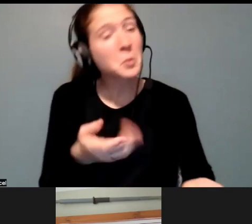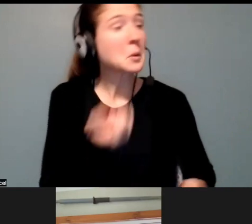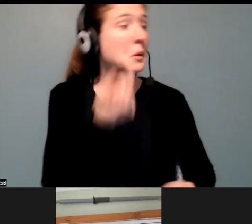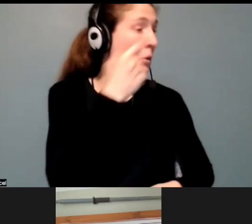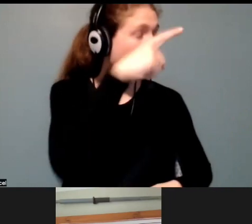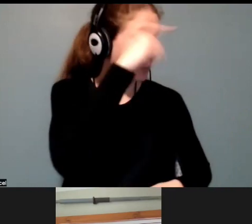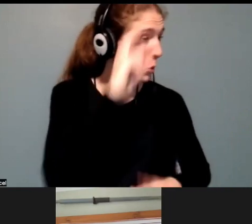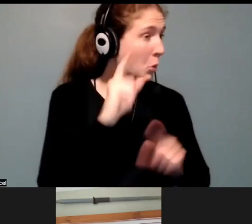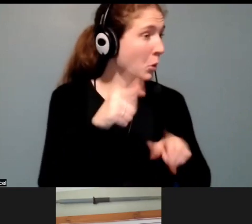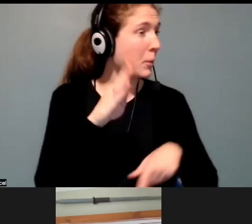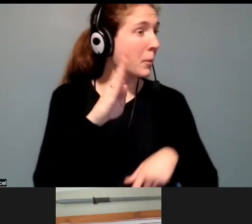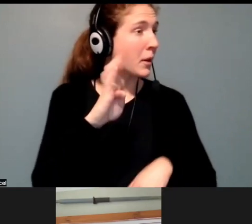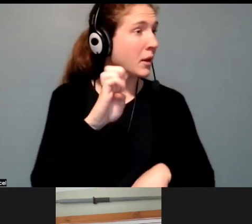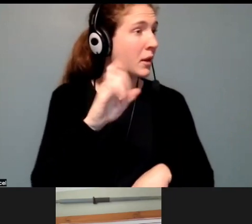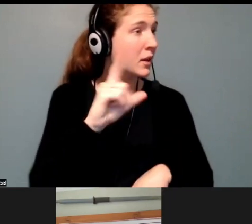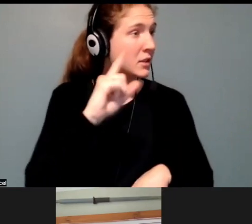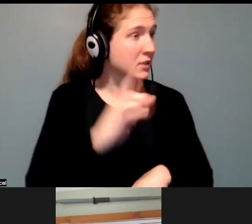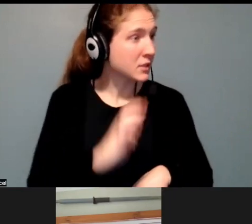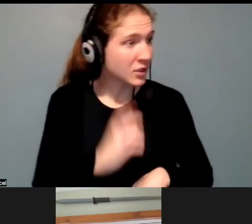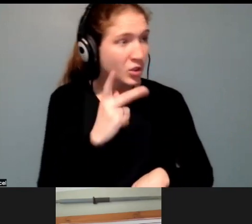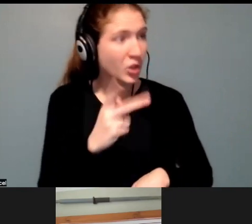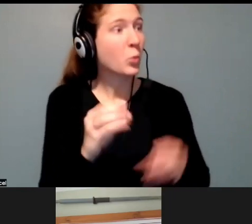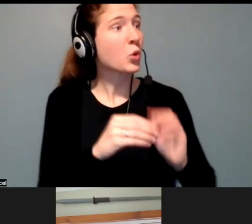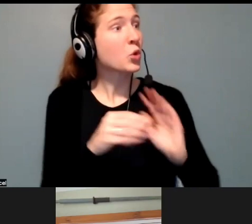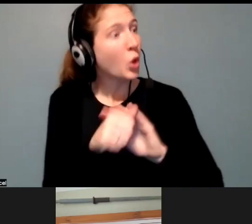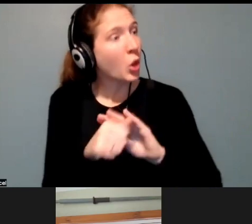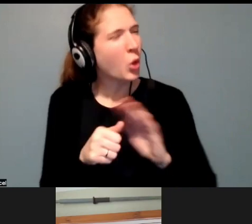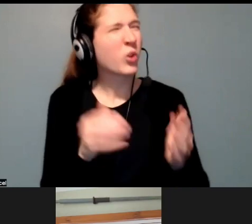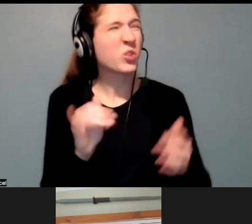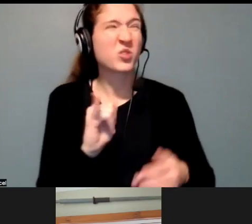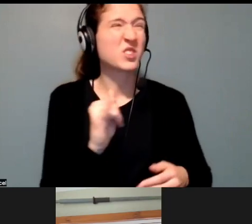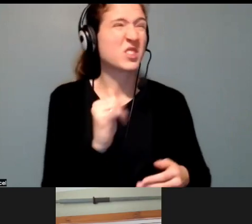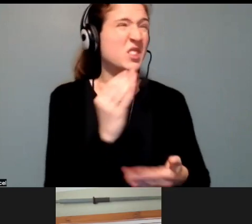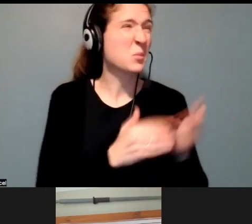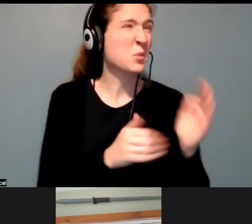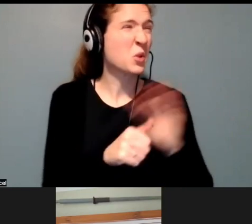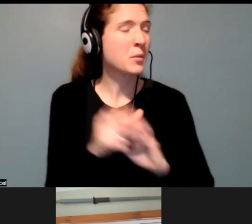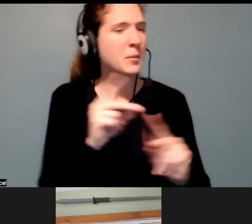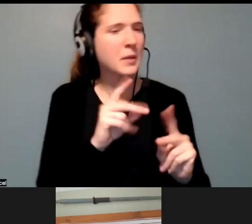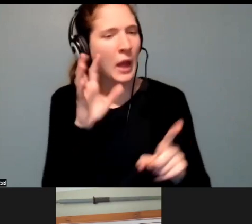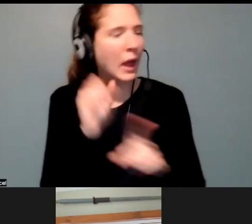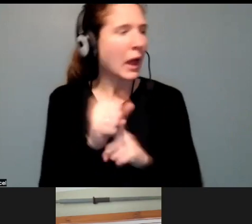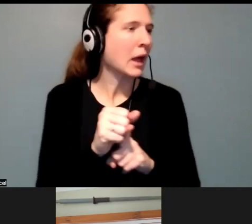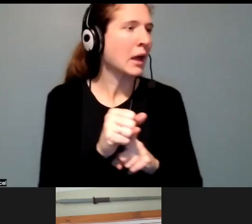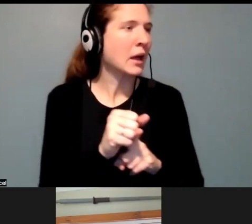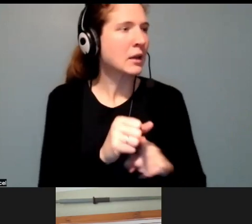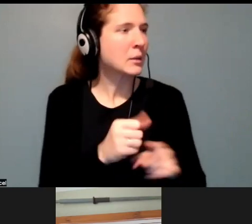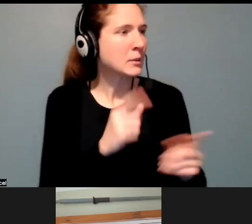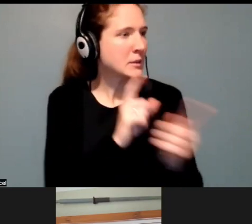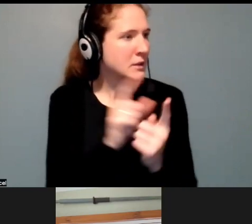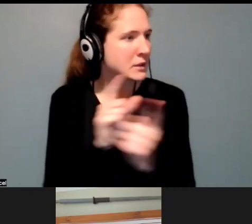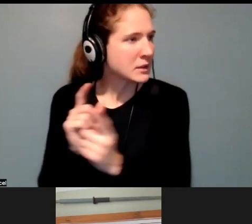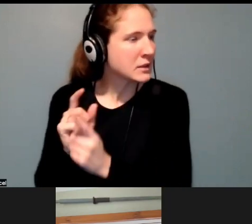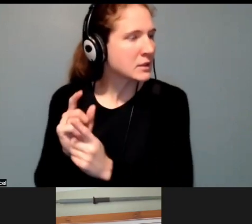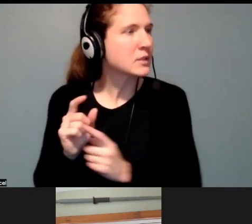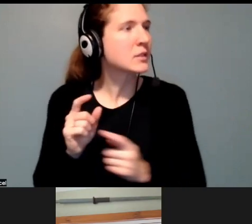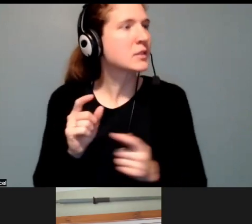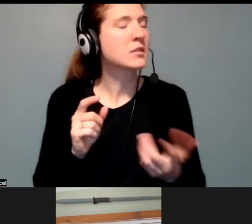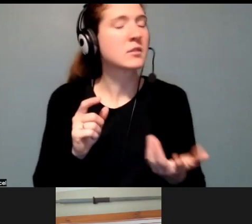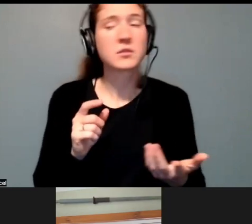turtles I know in captivity. So Yeah. yeah. Do you name your turtles? Well,